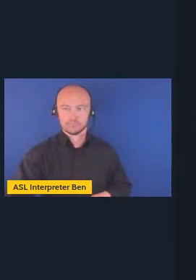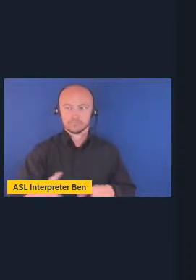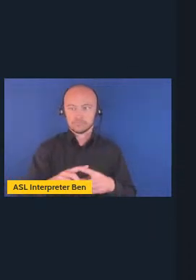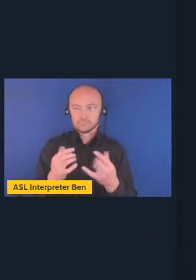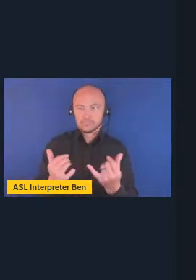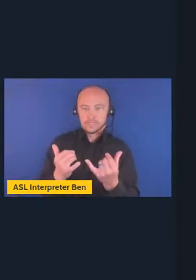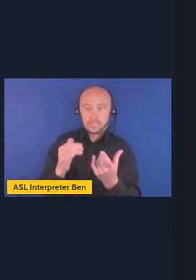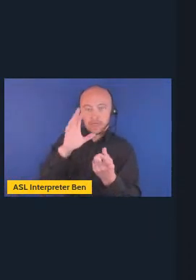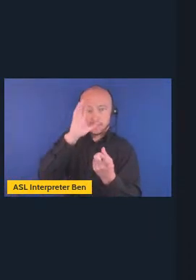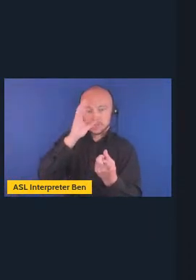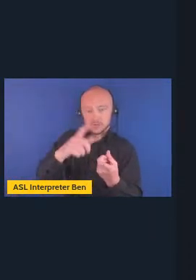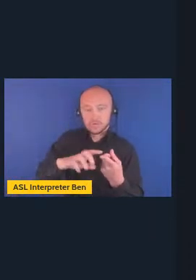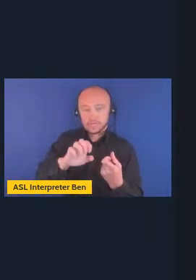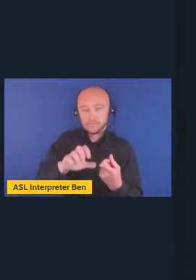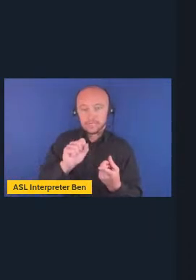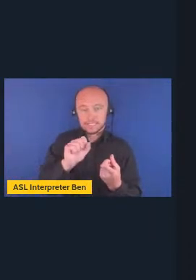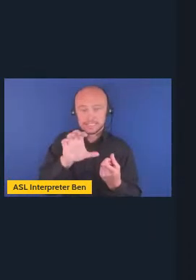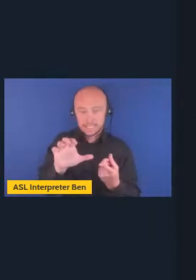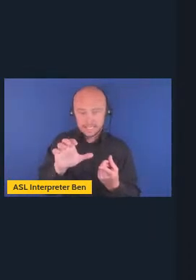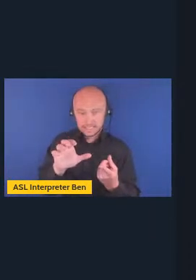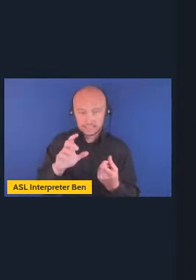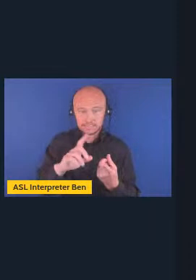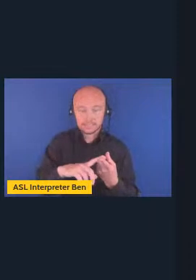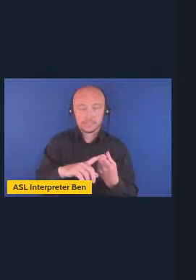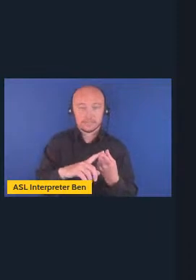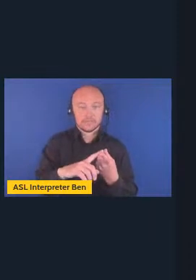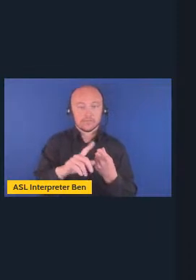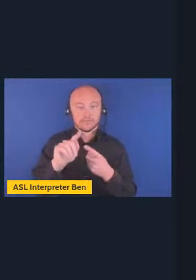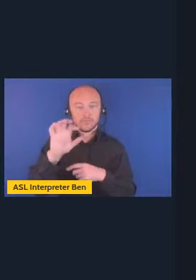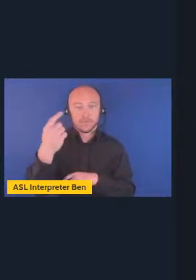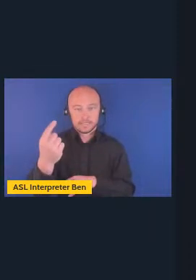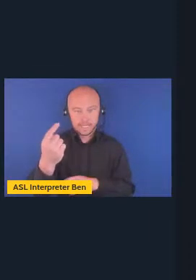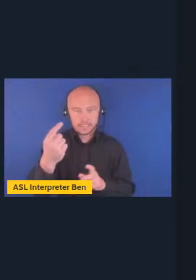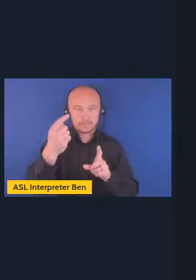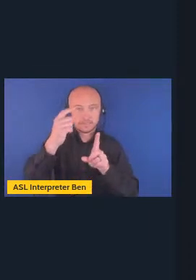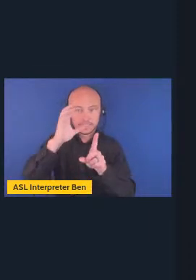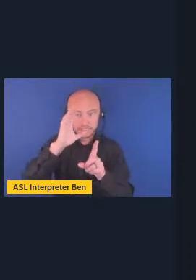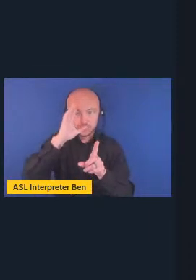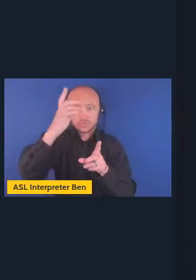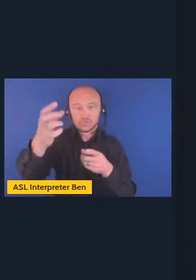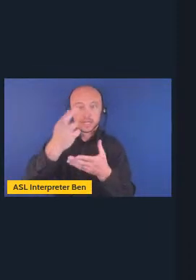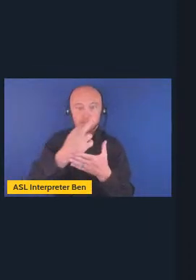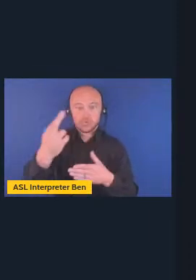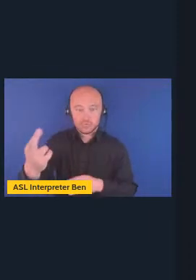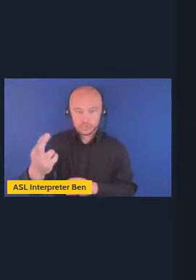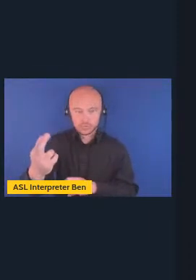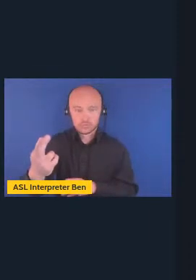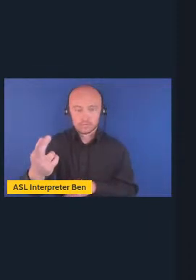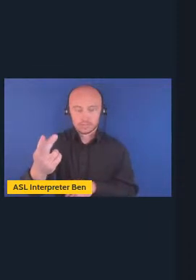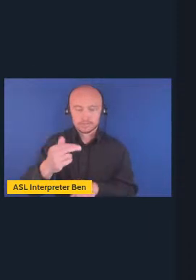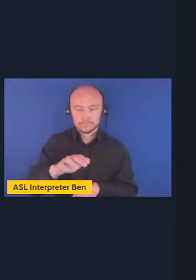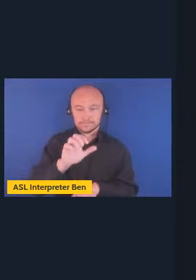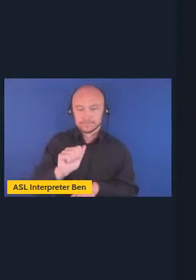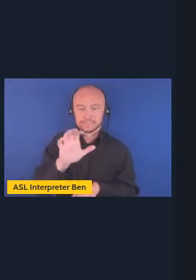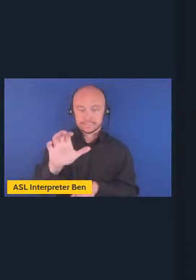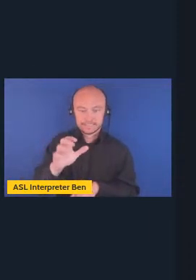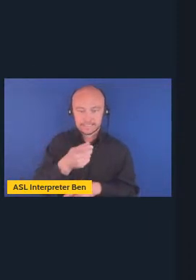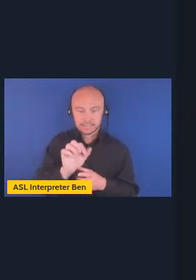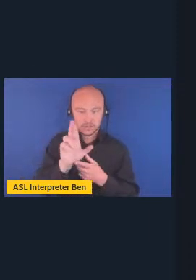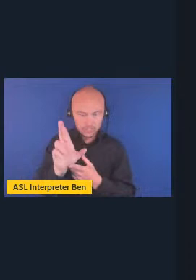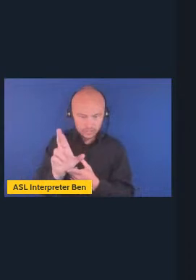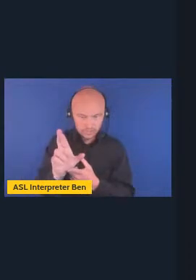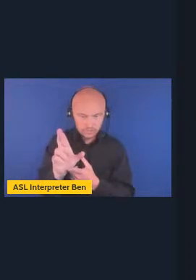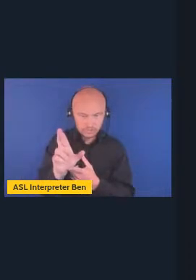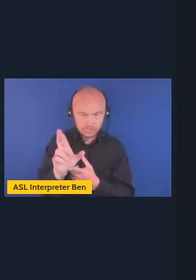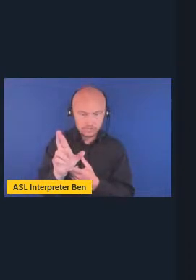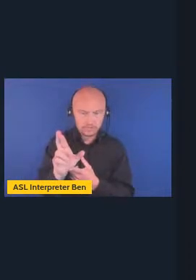for ECS Anywhere infra stack, which has created the resources like ECS cluster,